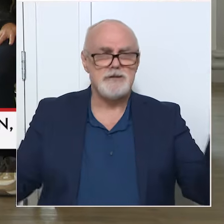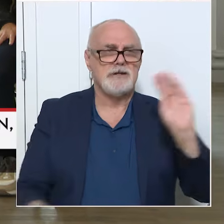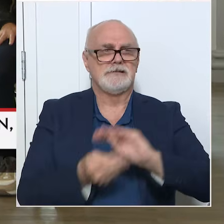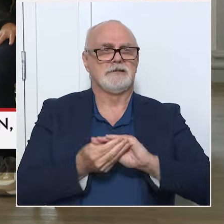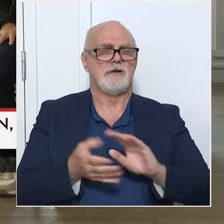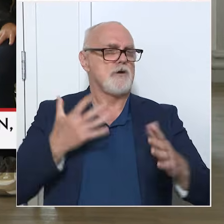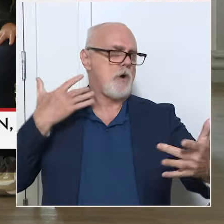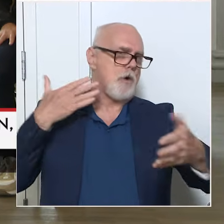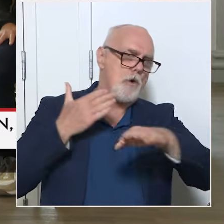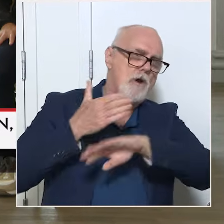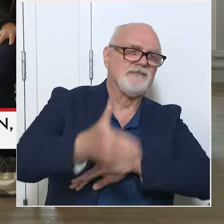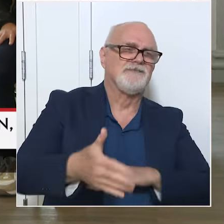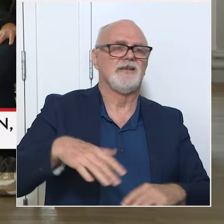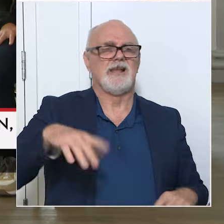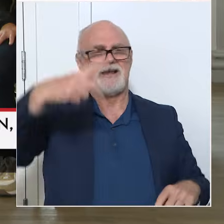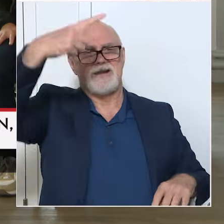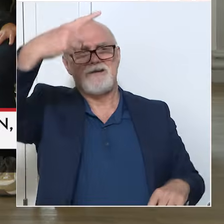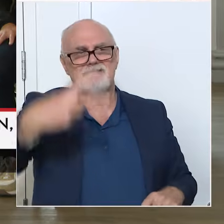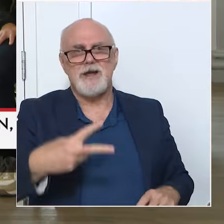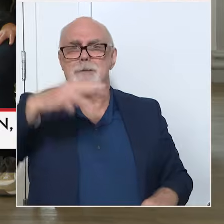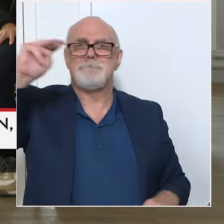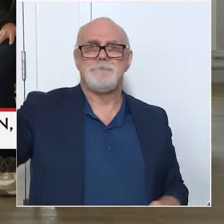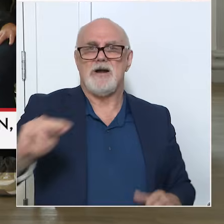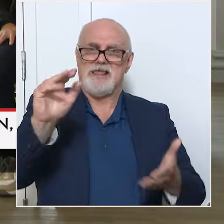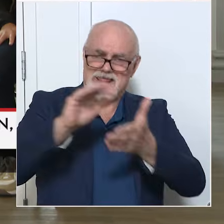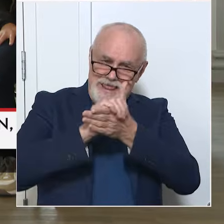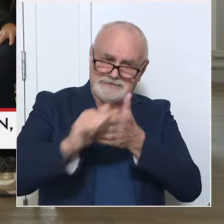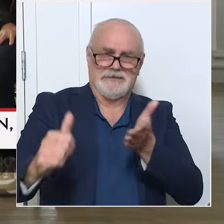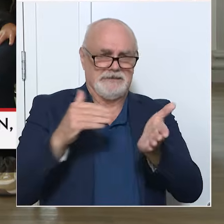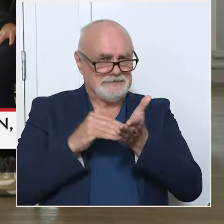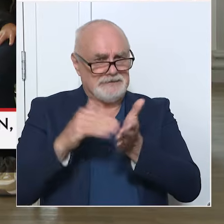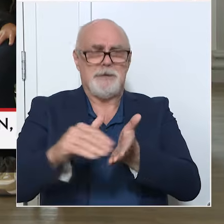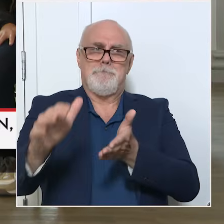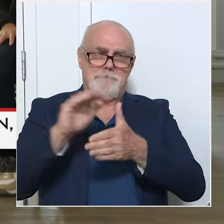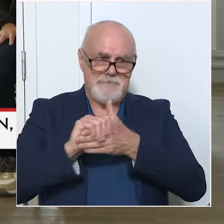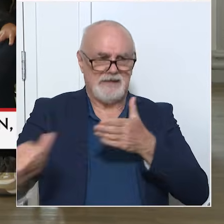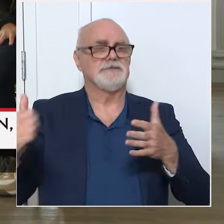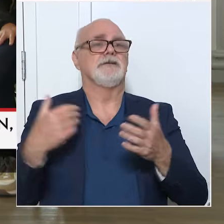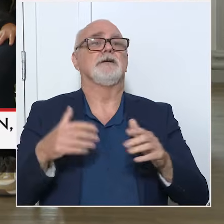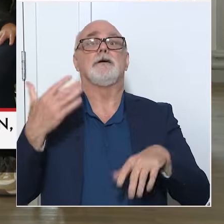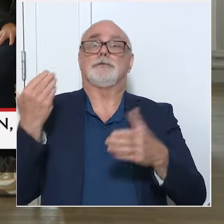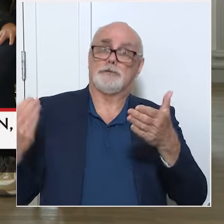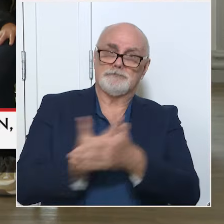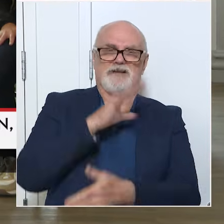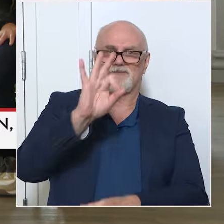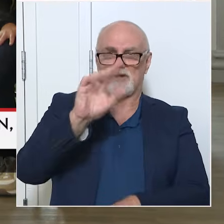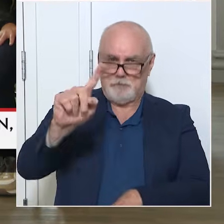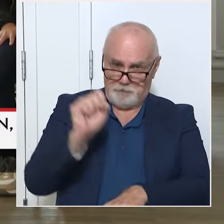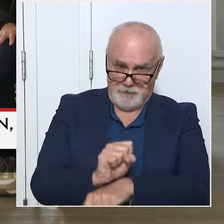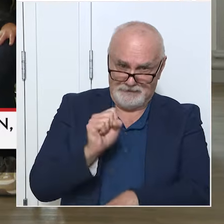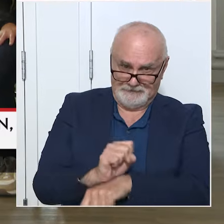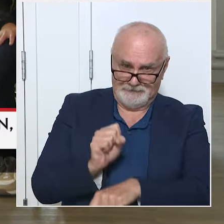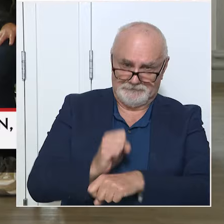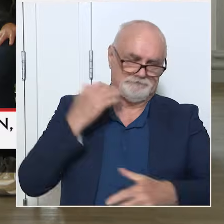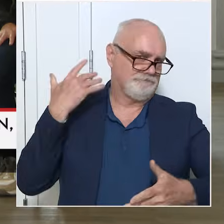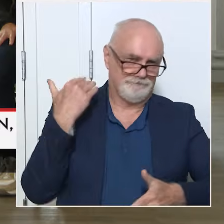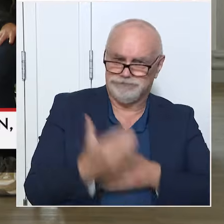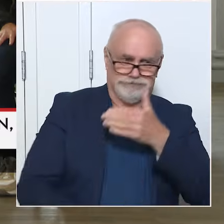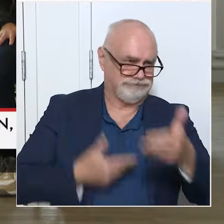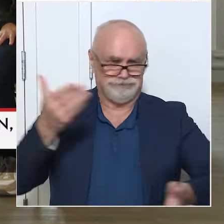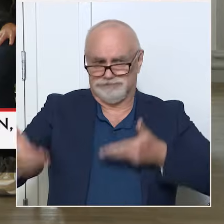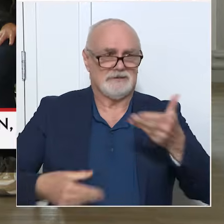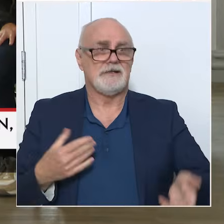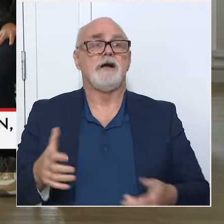over $500,000, but they are creating 91 new jobs from these 6 companies. So